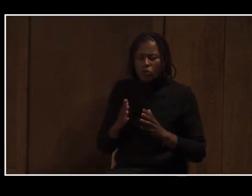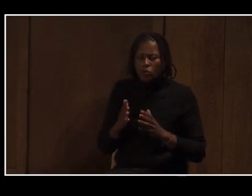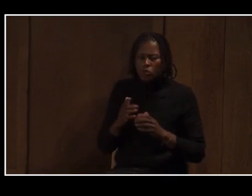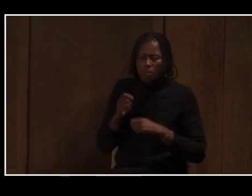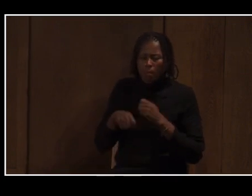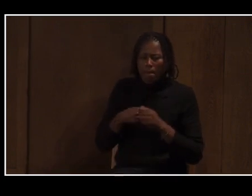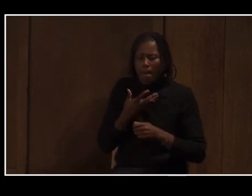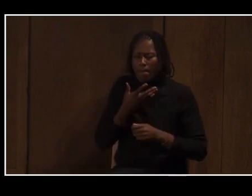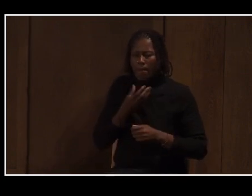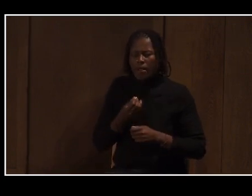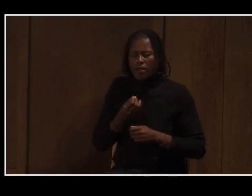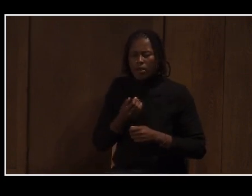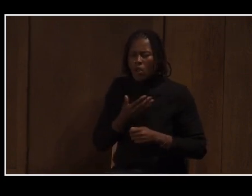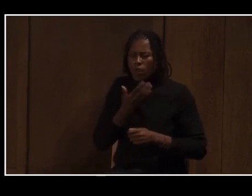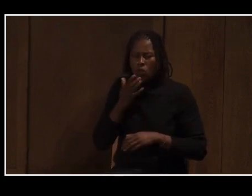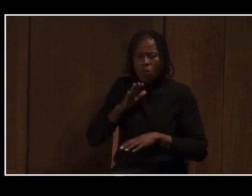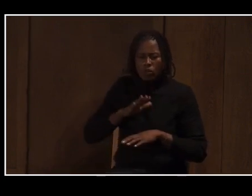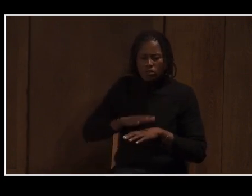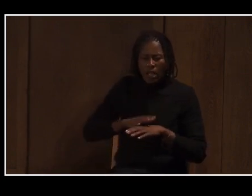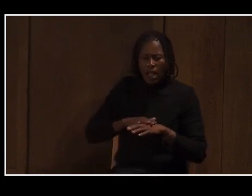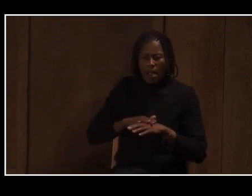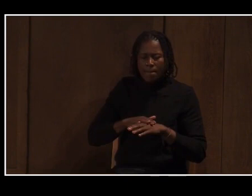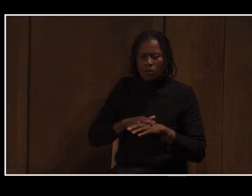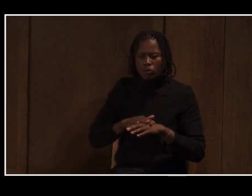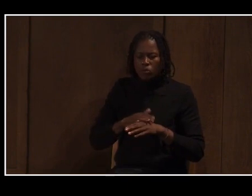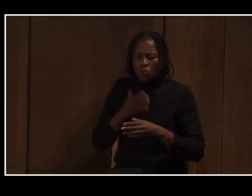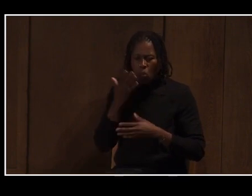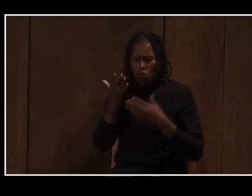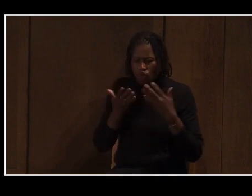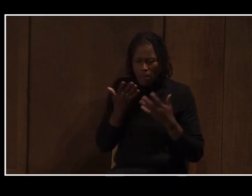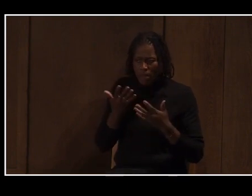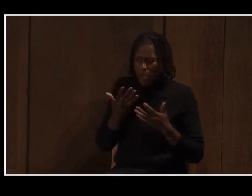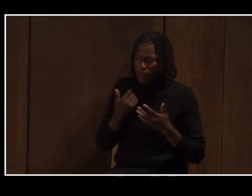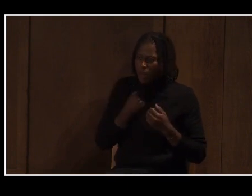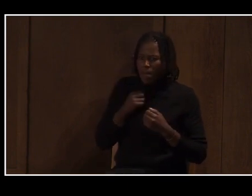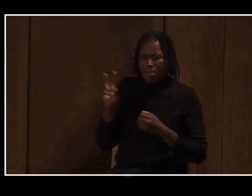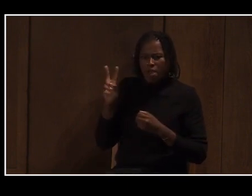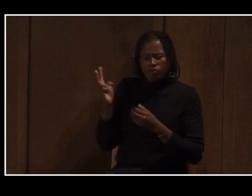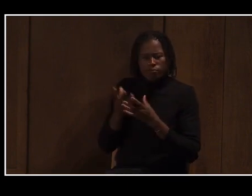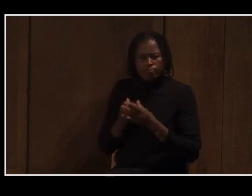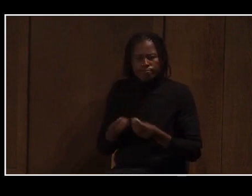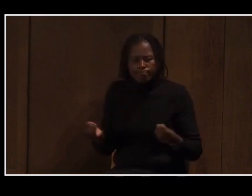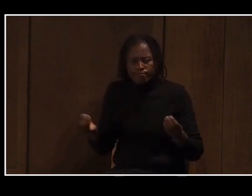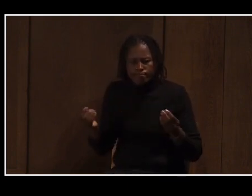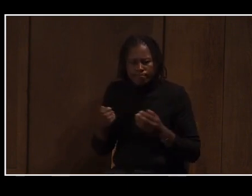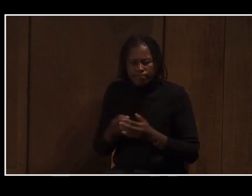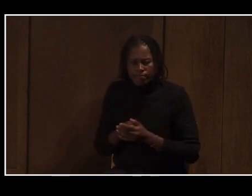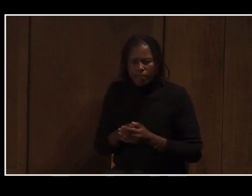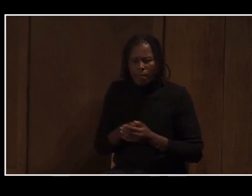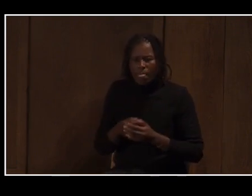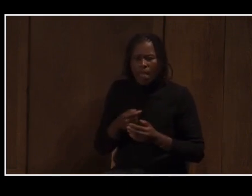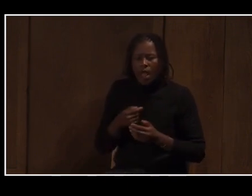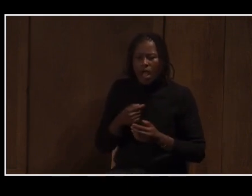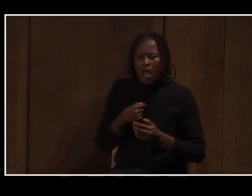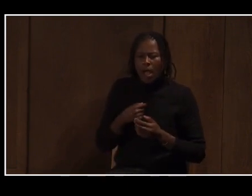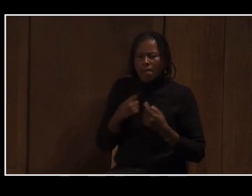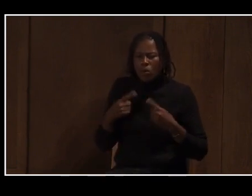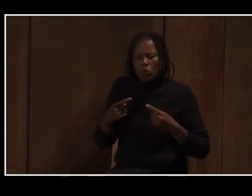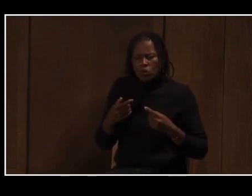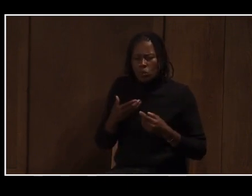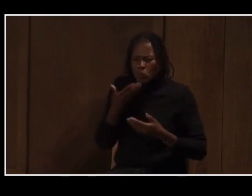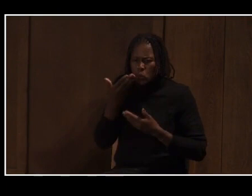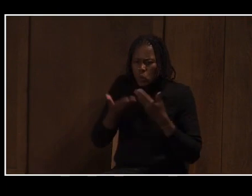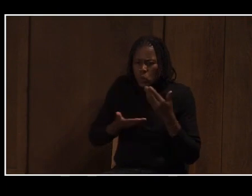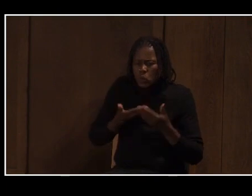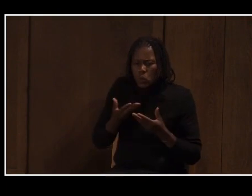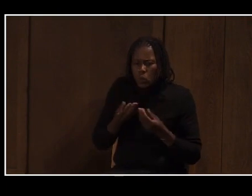child. I've been told that speaking of the past is bad form, improper etiquette, so I speak of lemons instead. I speak